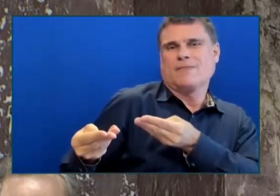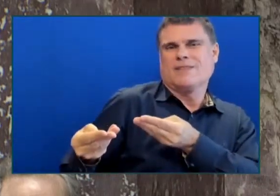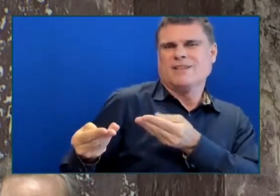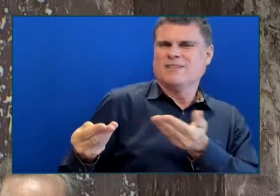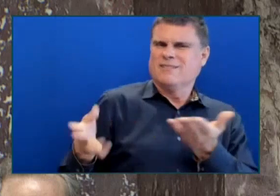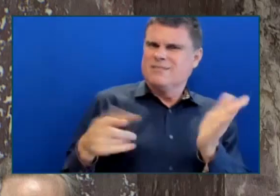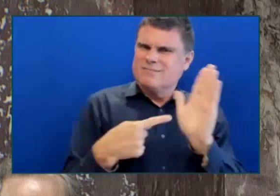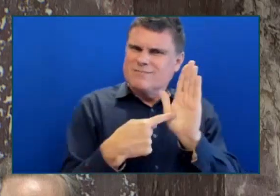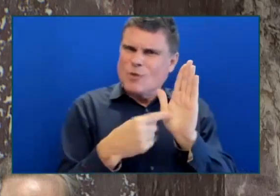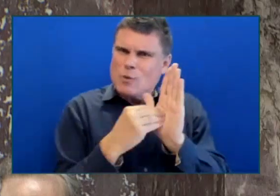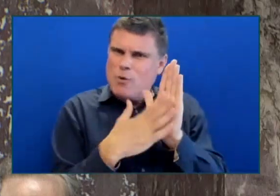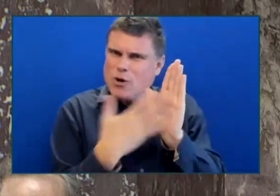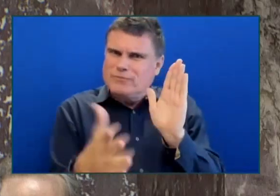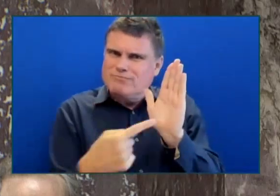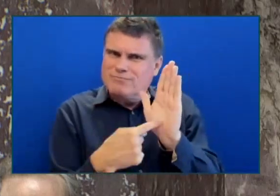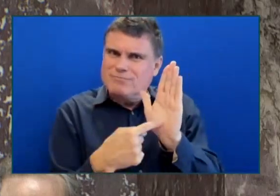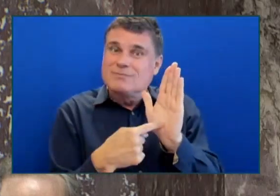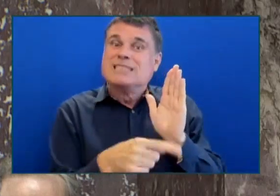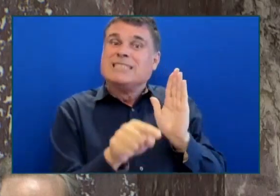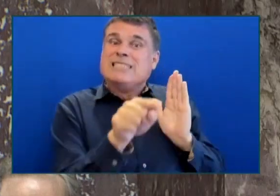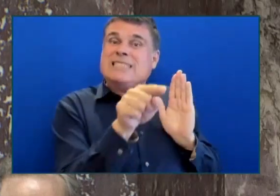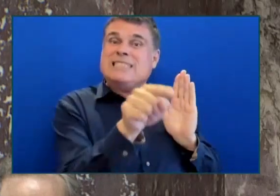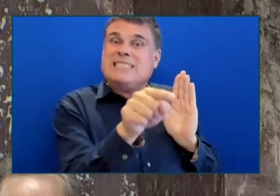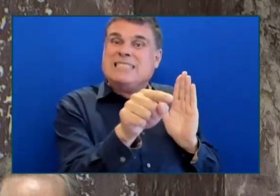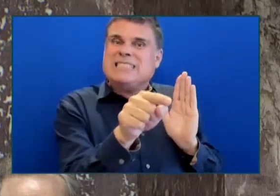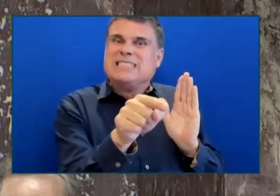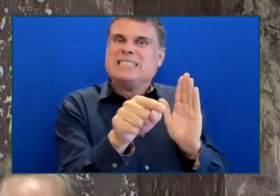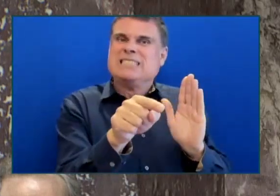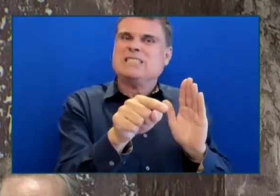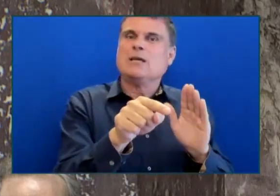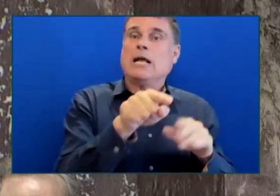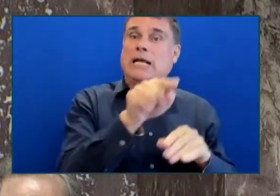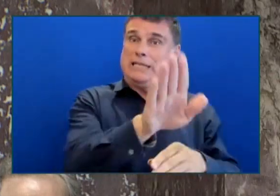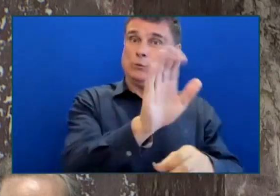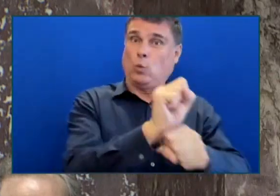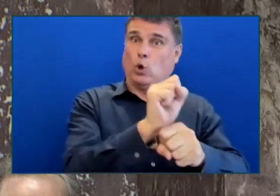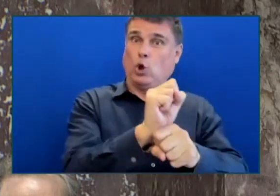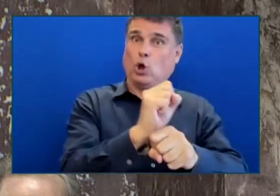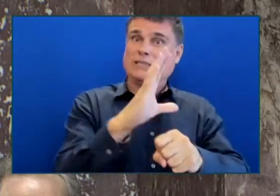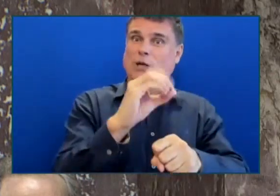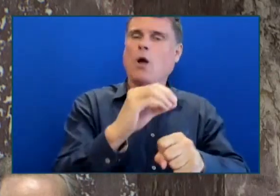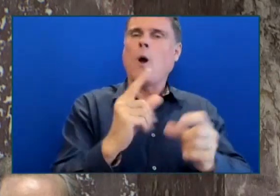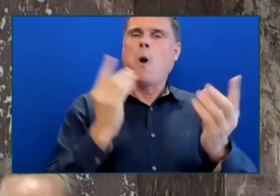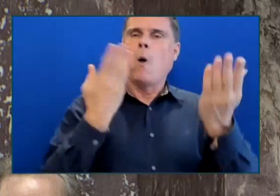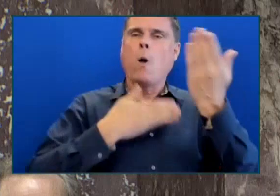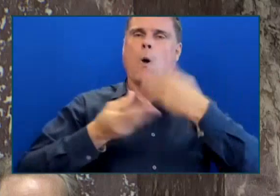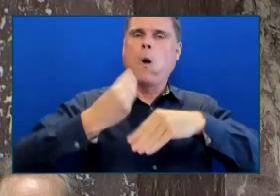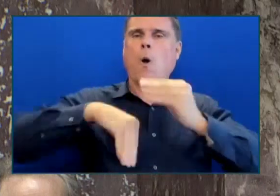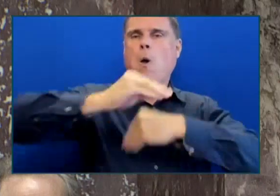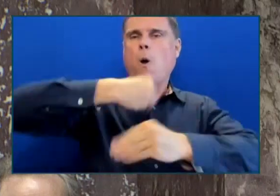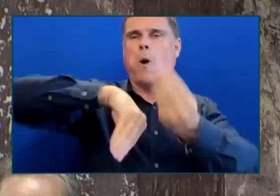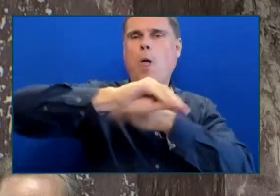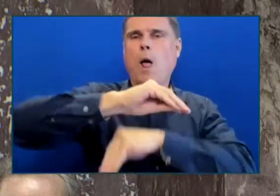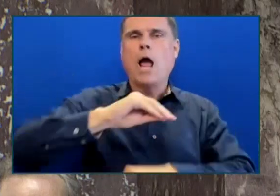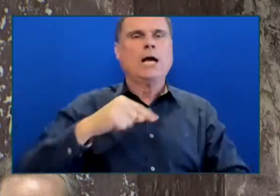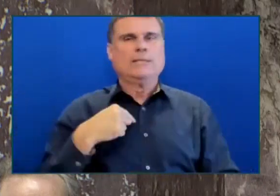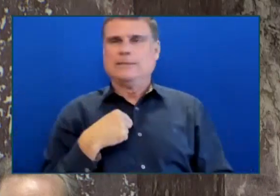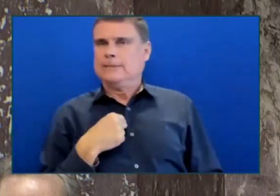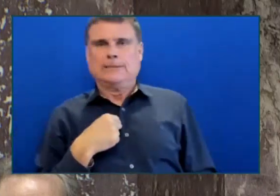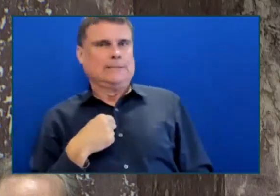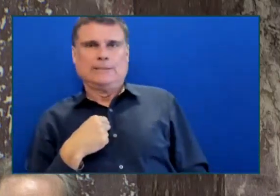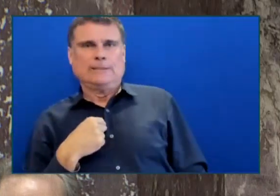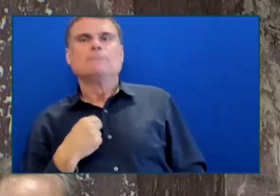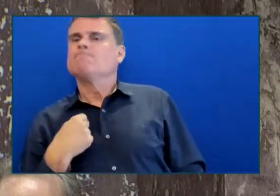and that work, Honourable Speaker. That is where my biggest concern is. We will be taking action. We've already told Atira we will be getting that